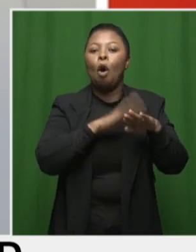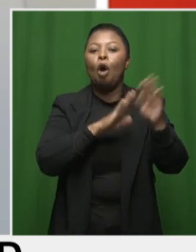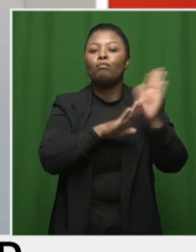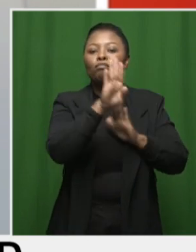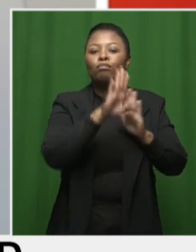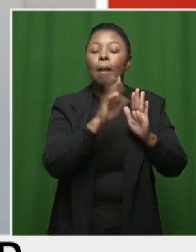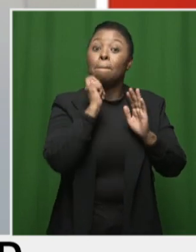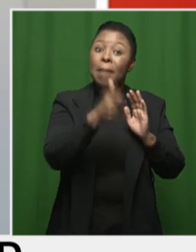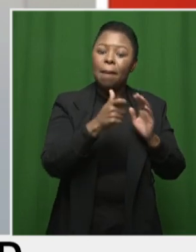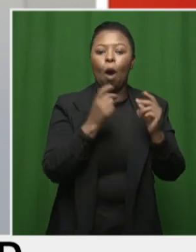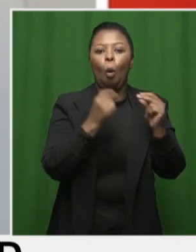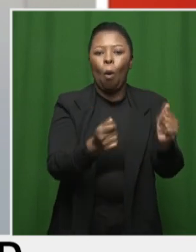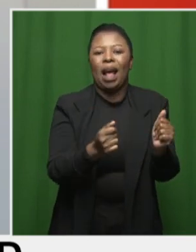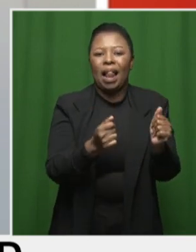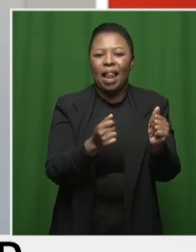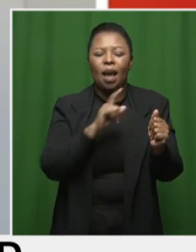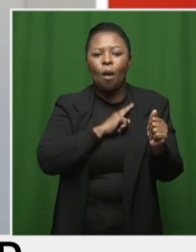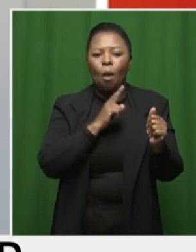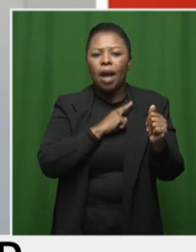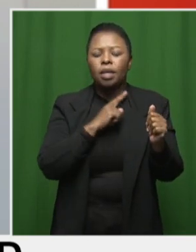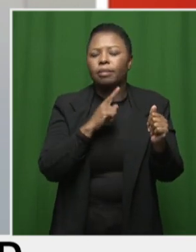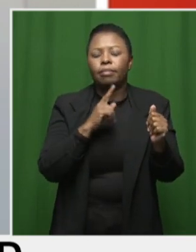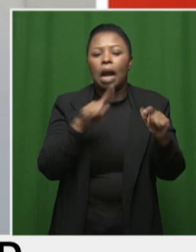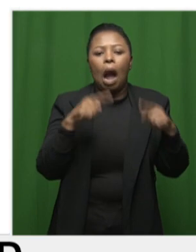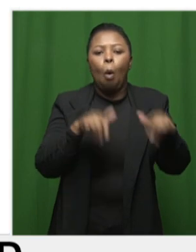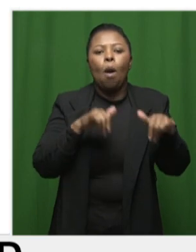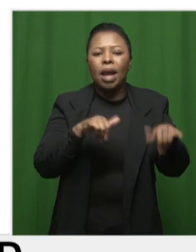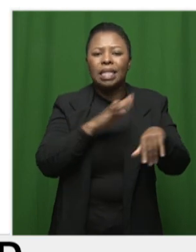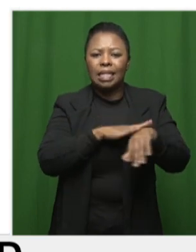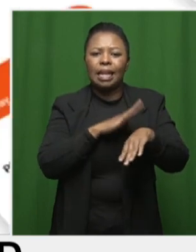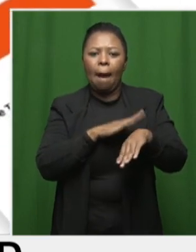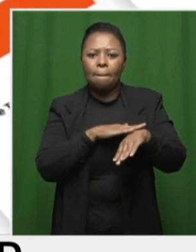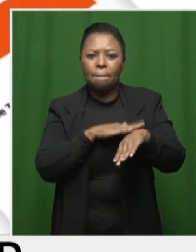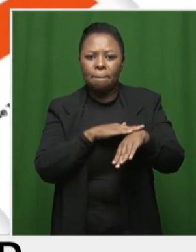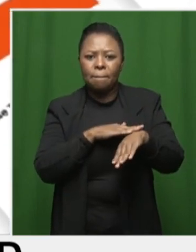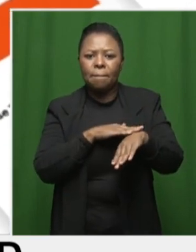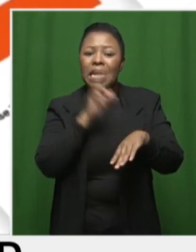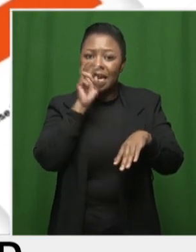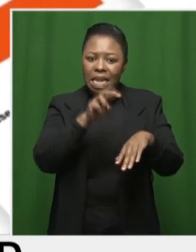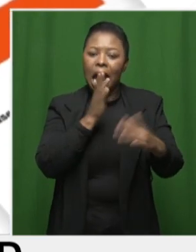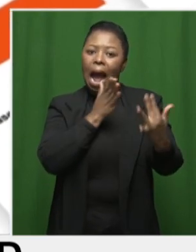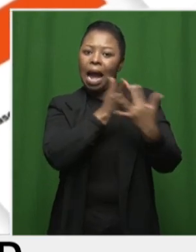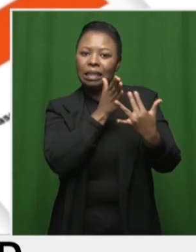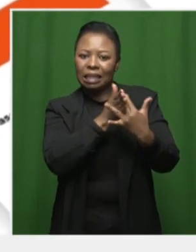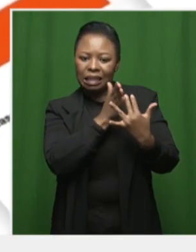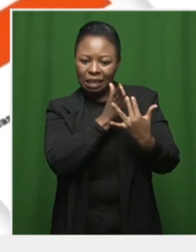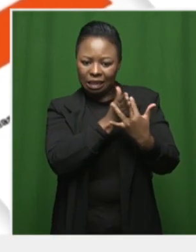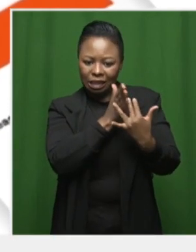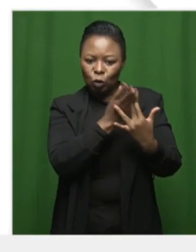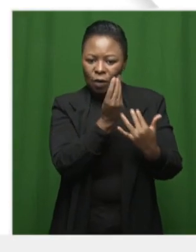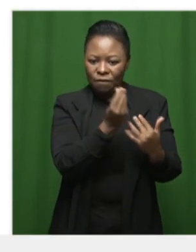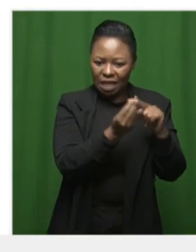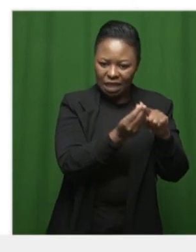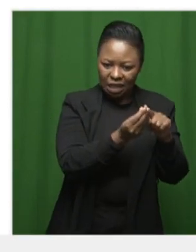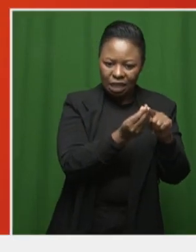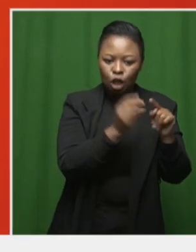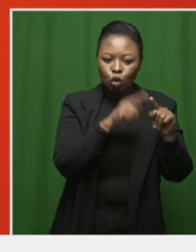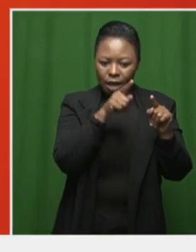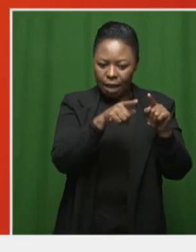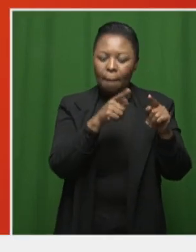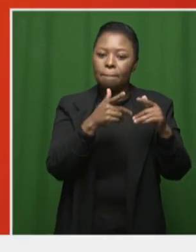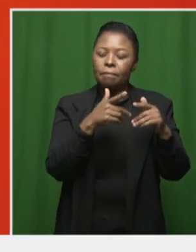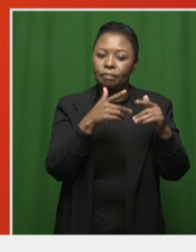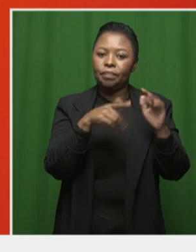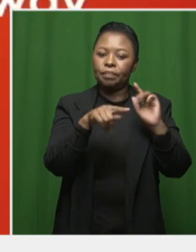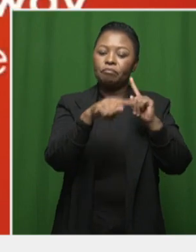quickly. Merchants can't wait a good amount of time for their funds. They need access to their funds immediately. And that's one of the big advantages